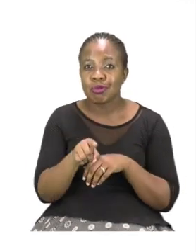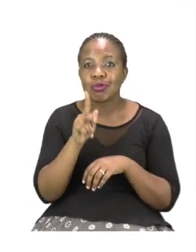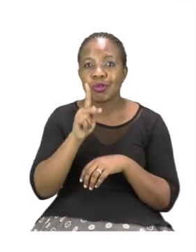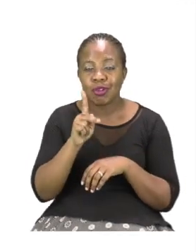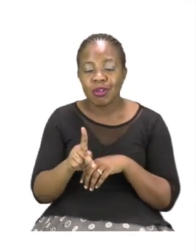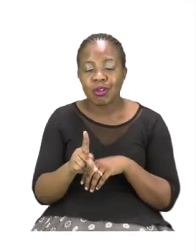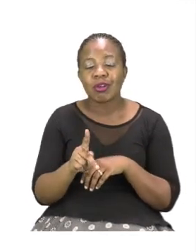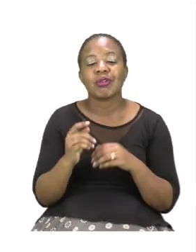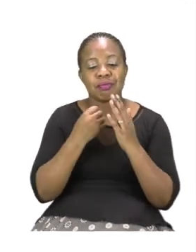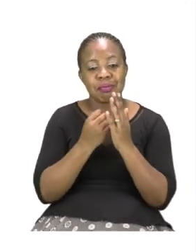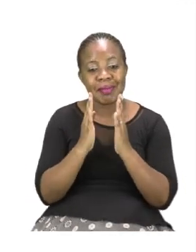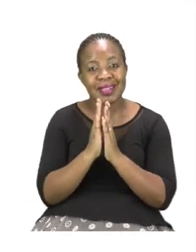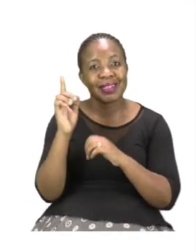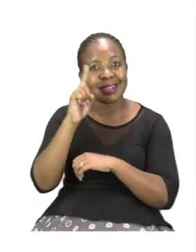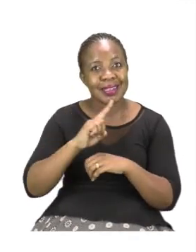God?